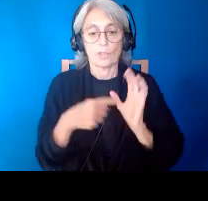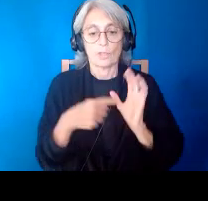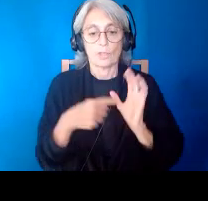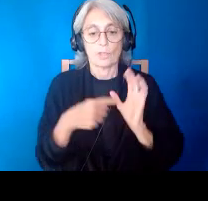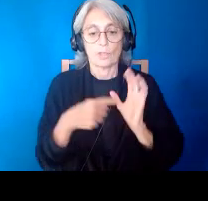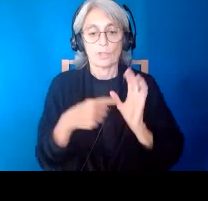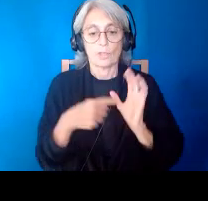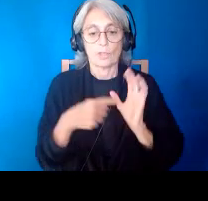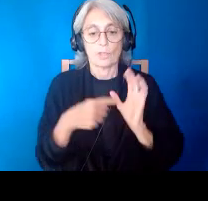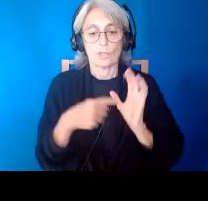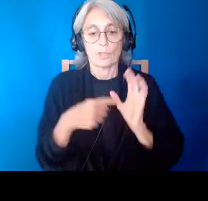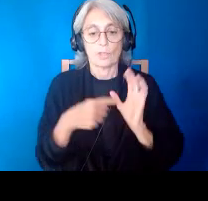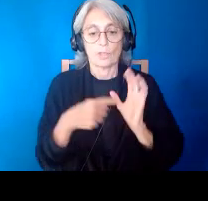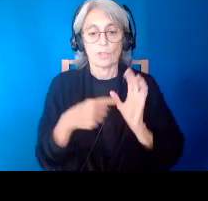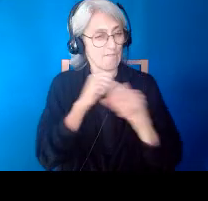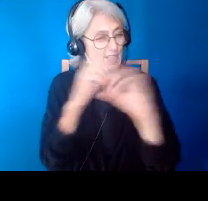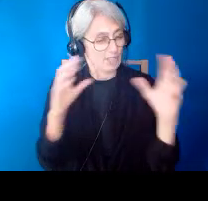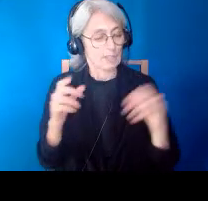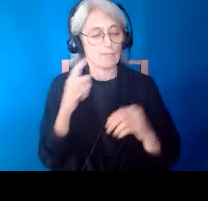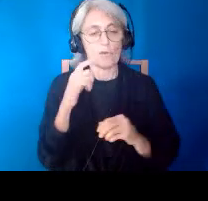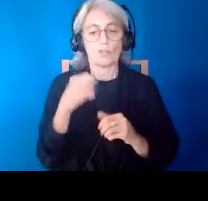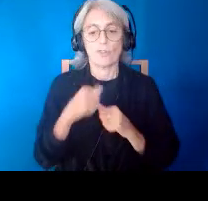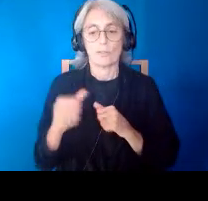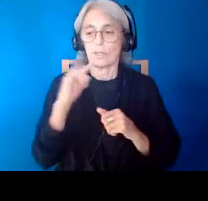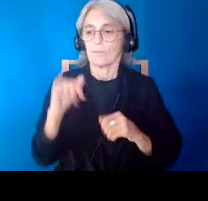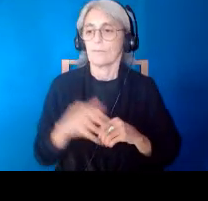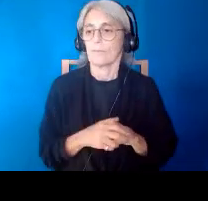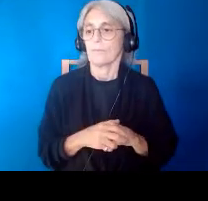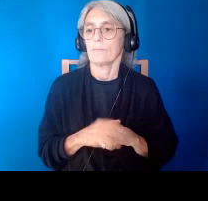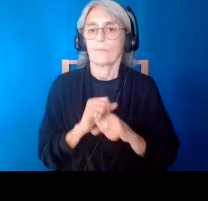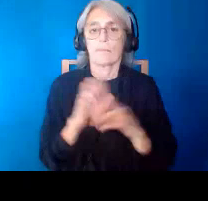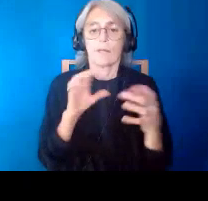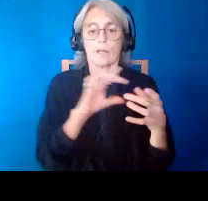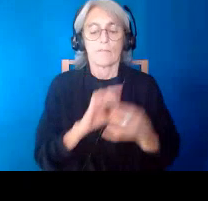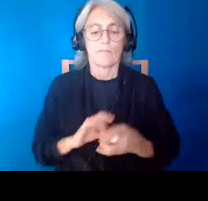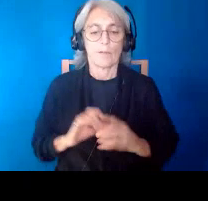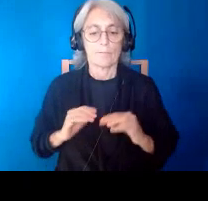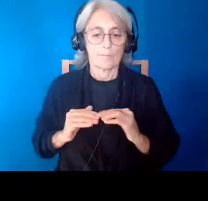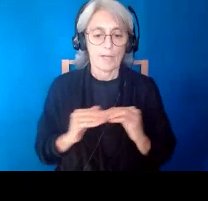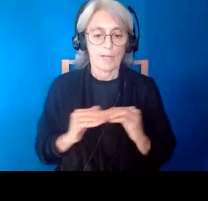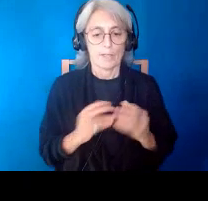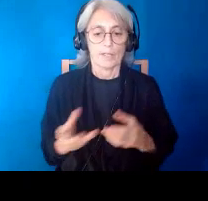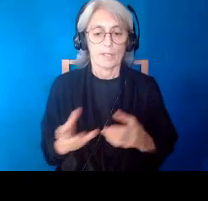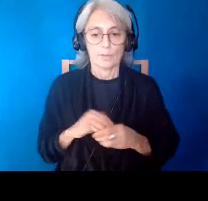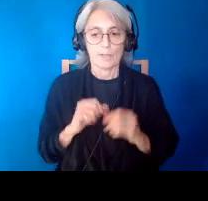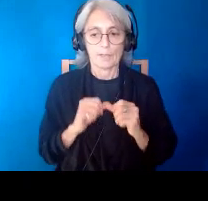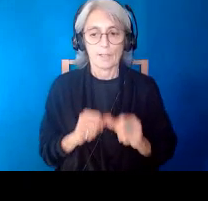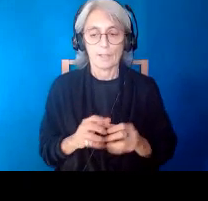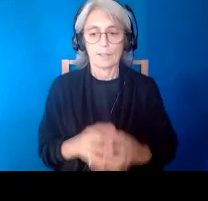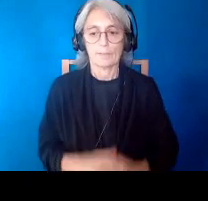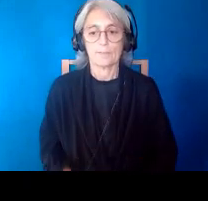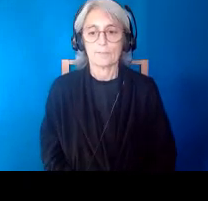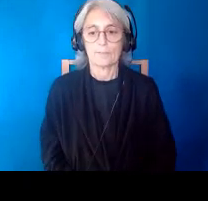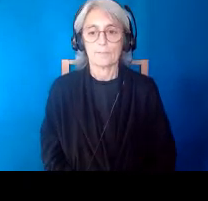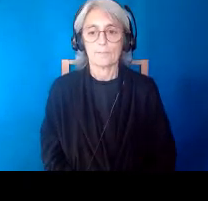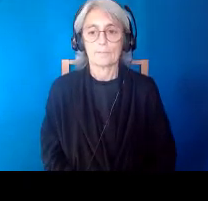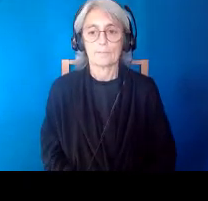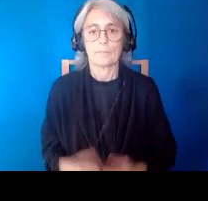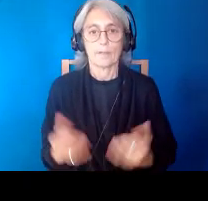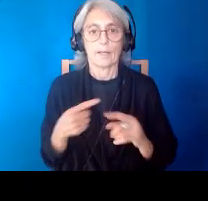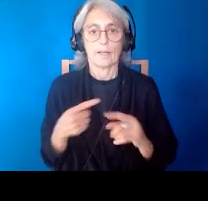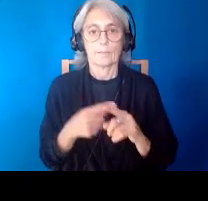for transportation in California, a vision rooted in equity, inclusion, and sustainability. This month, you will